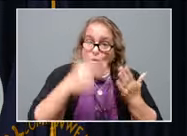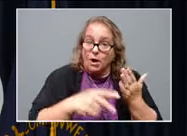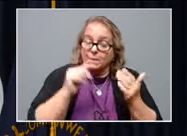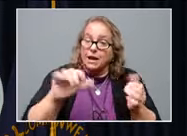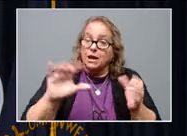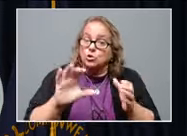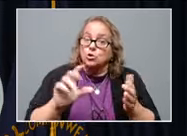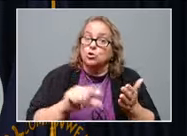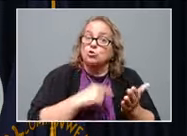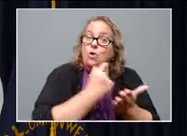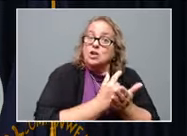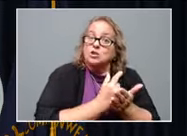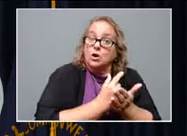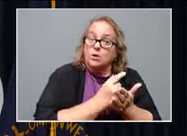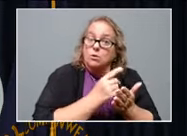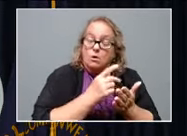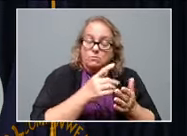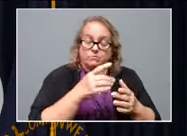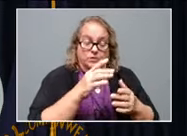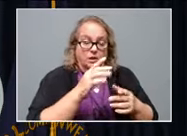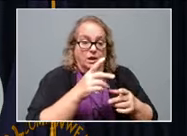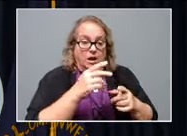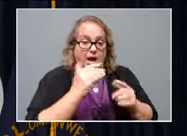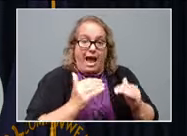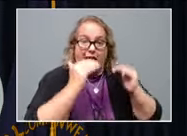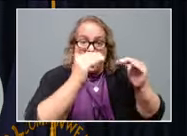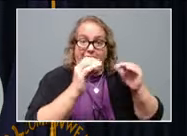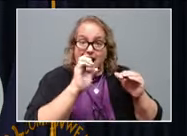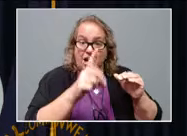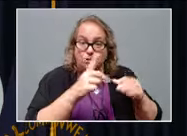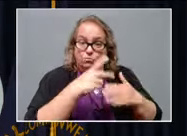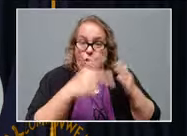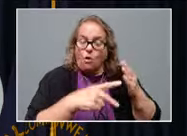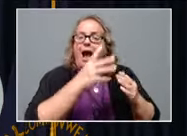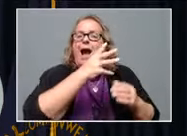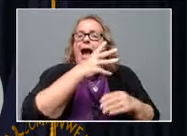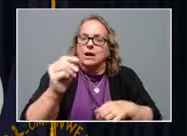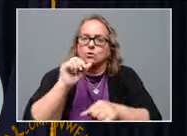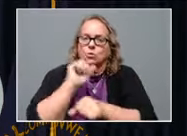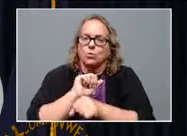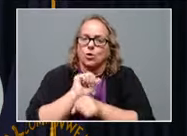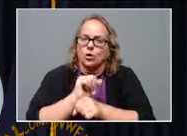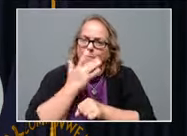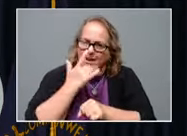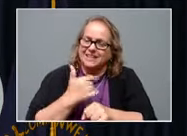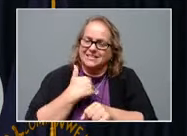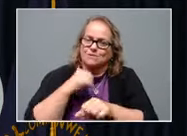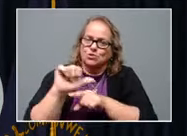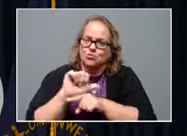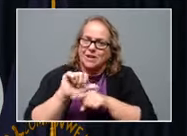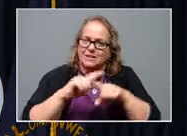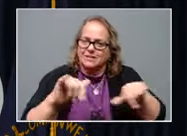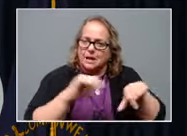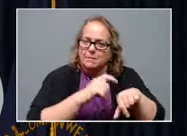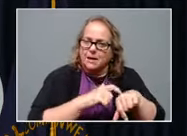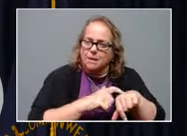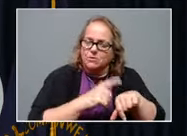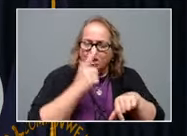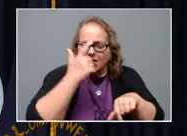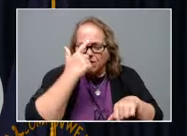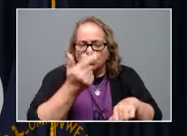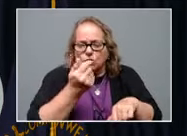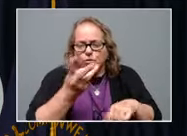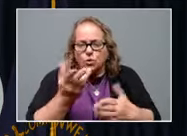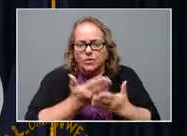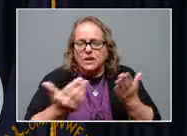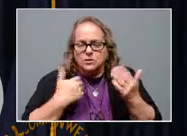while still actively working because there's the training there. So I think there's a number of steps that we can take there.